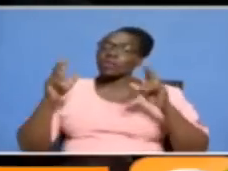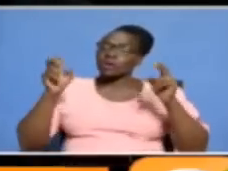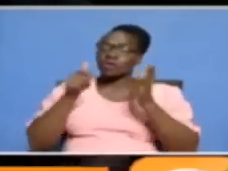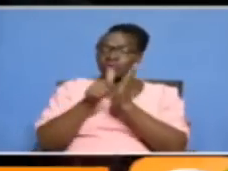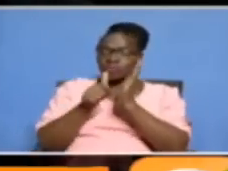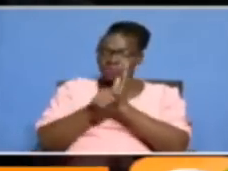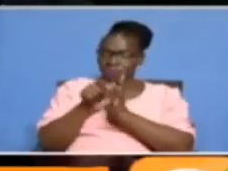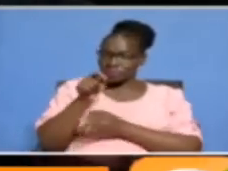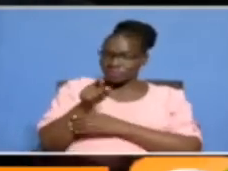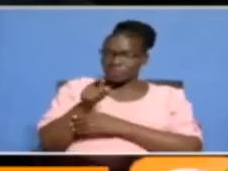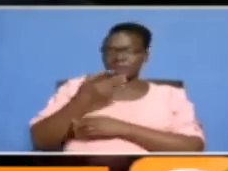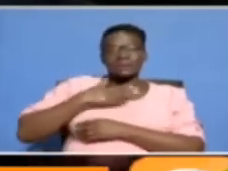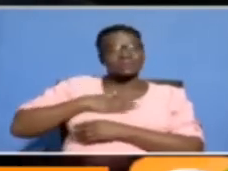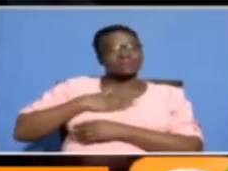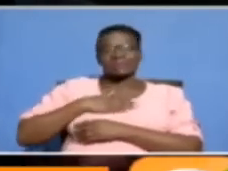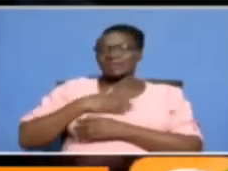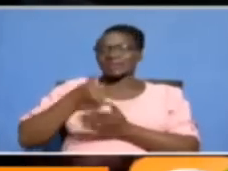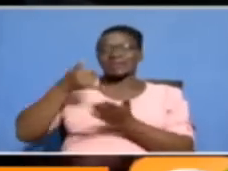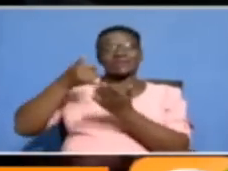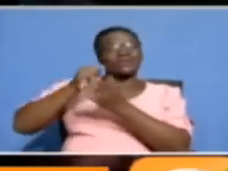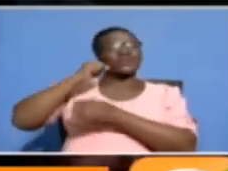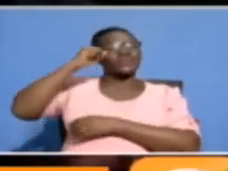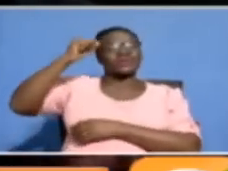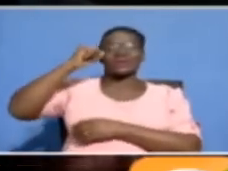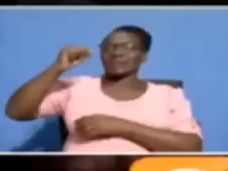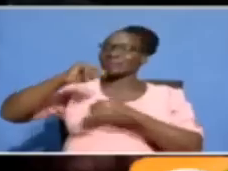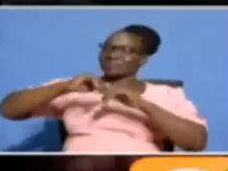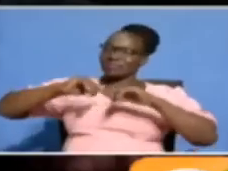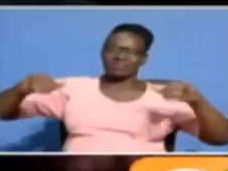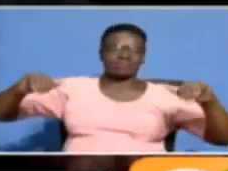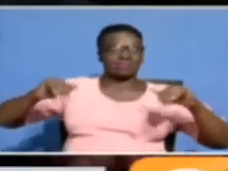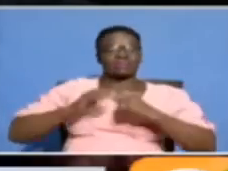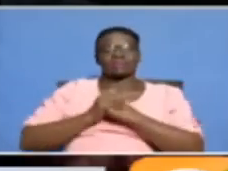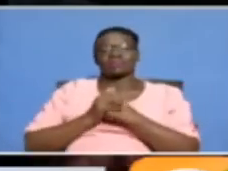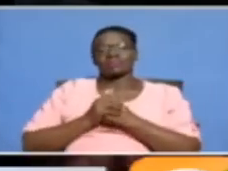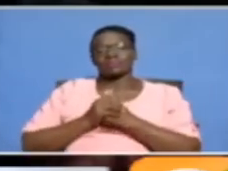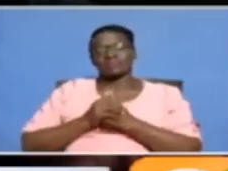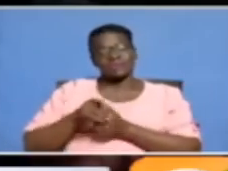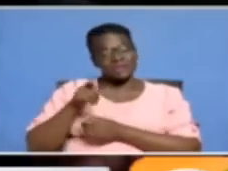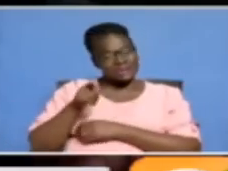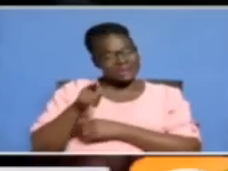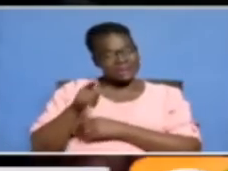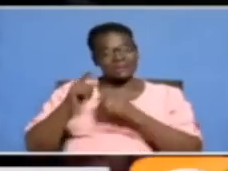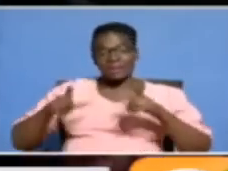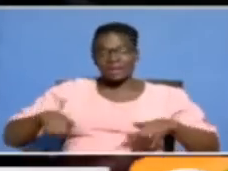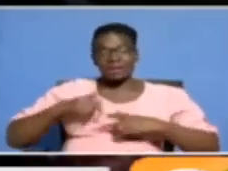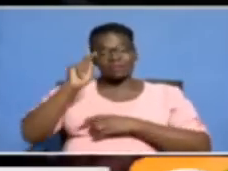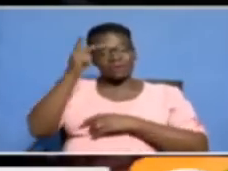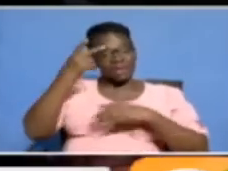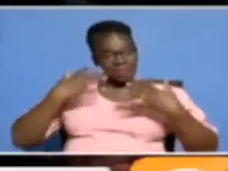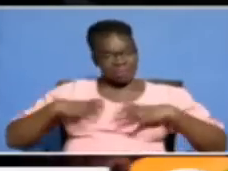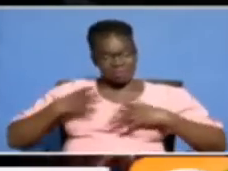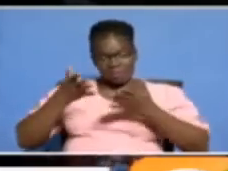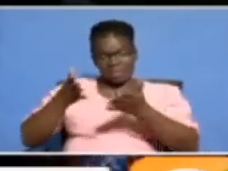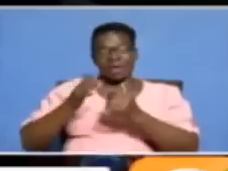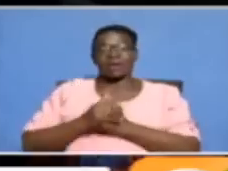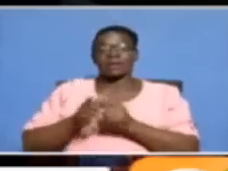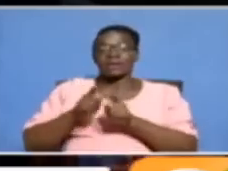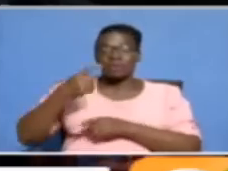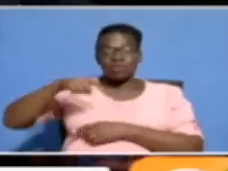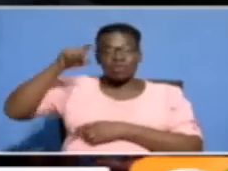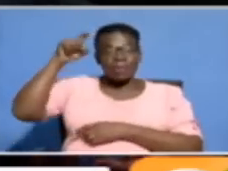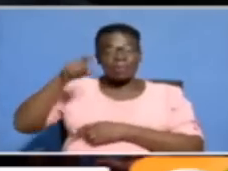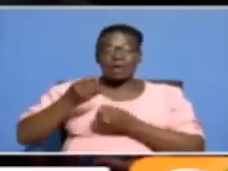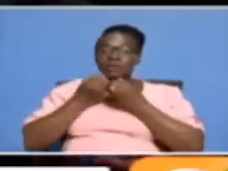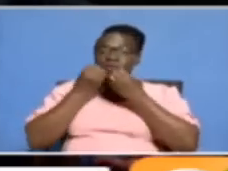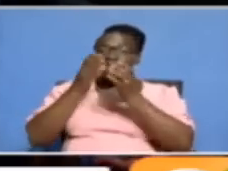mahindi. Tusiingize siasa duni ya mashindano. Hii ni maisha ya wananchi. Na lazima